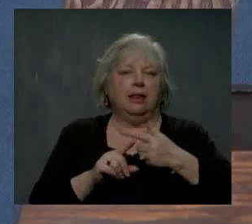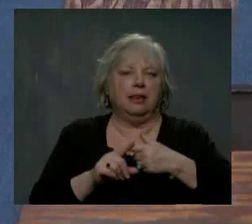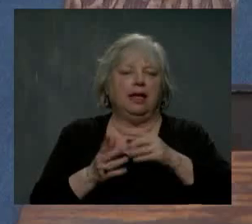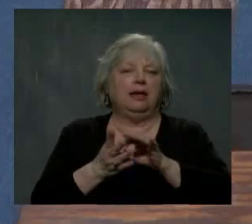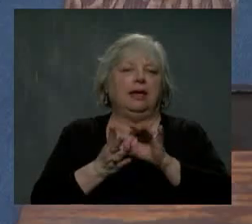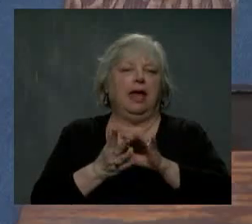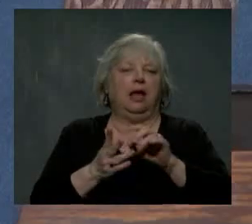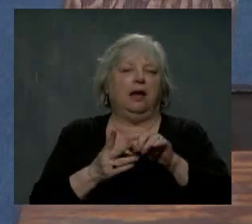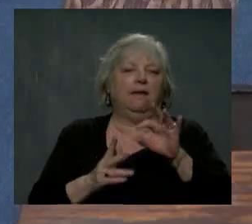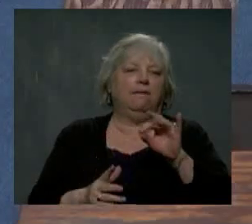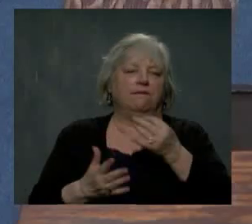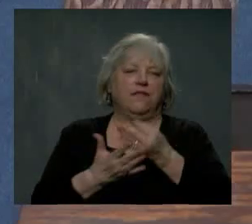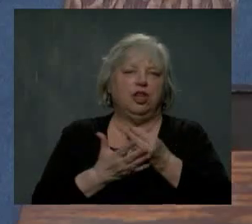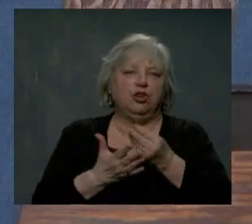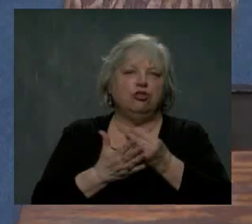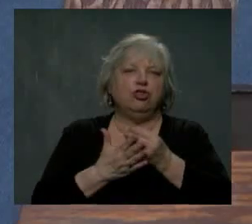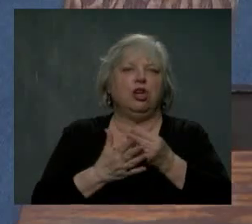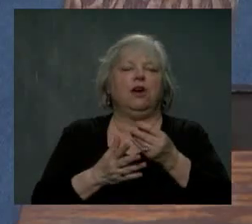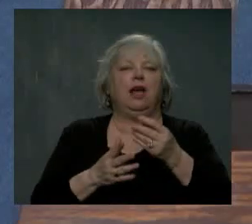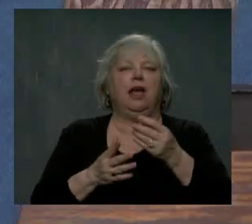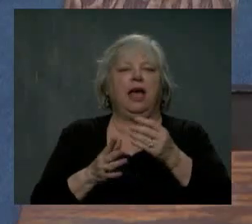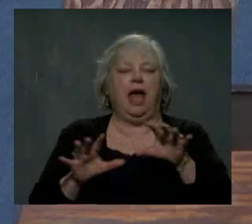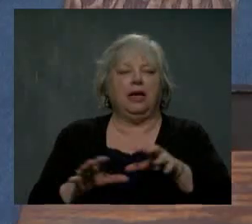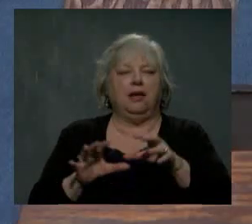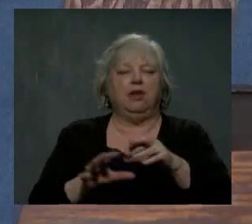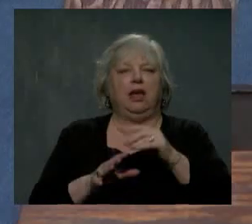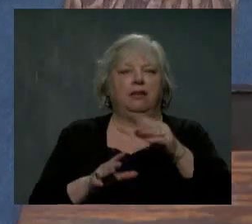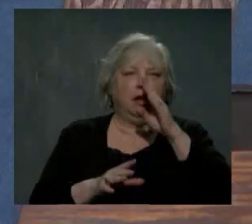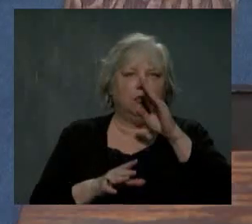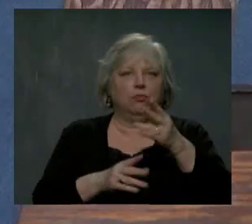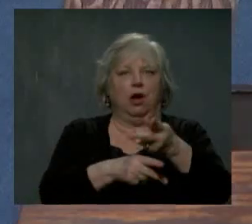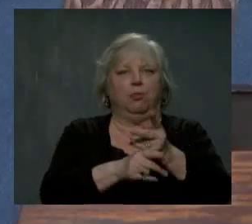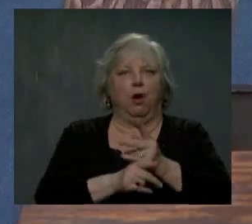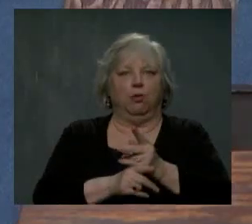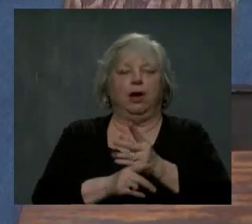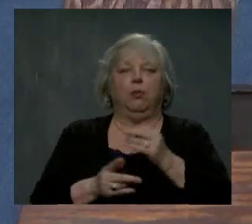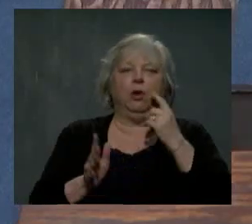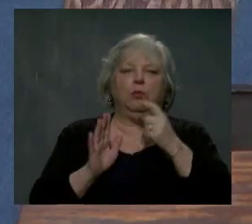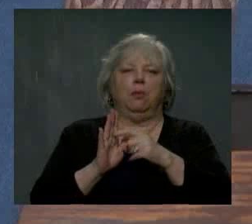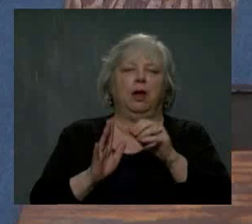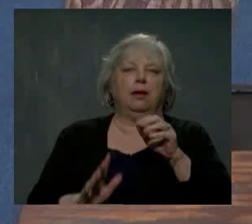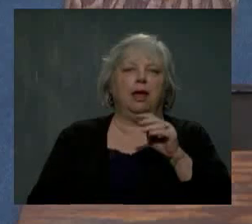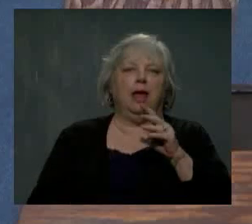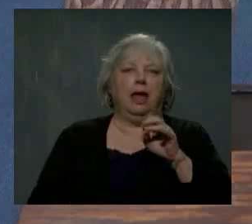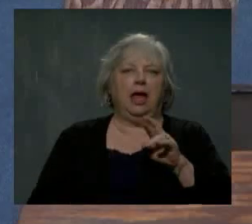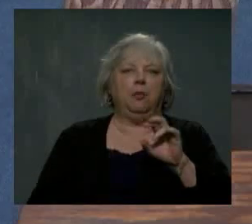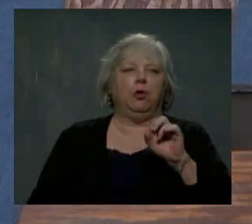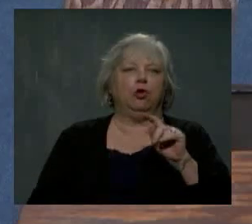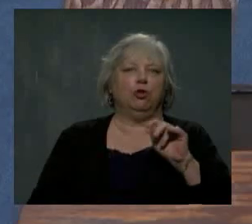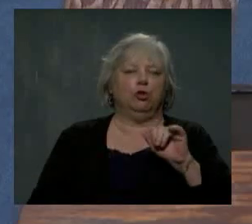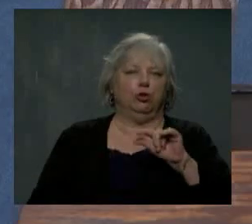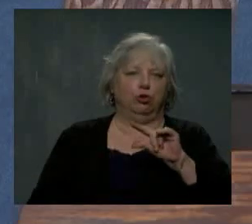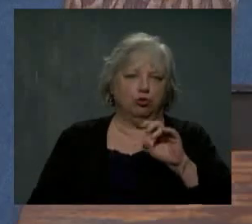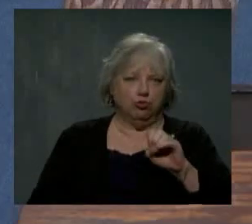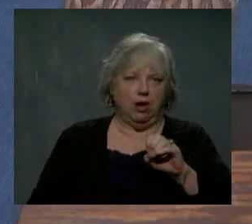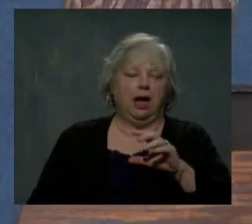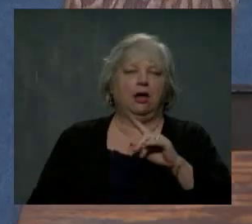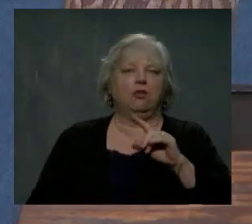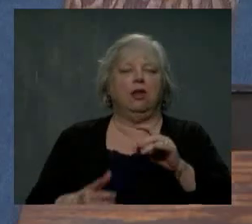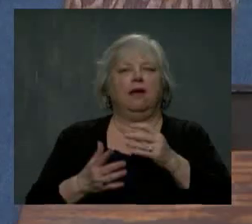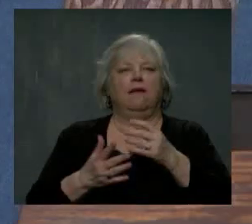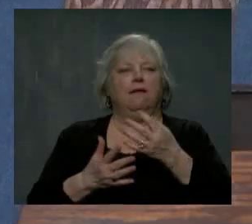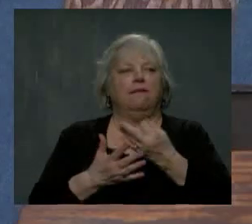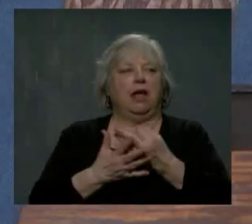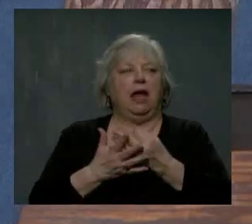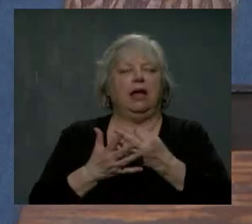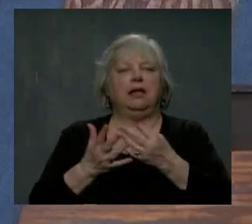fiduciary activities, and direct borrowings. I want to recognize Amber Strange, the Assistant Finance Director, and her